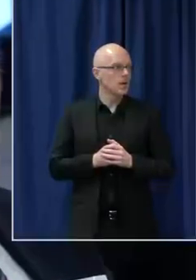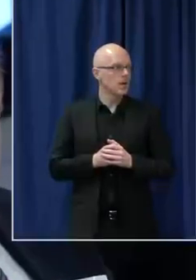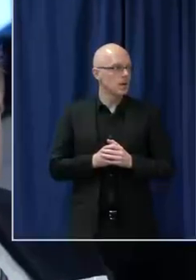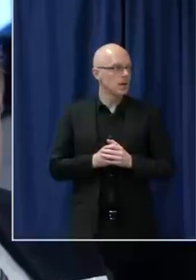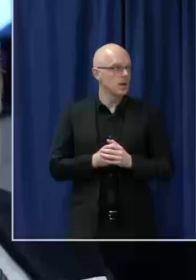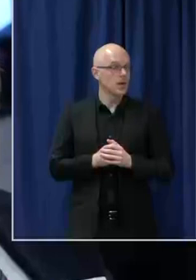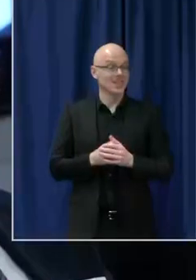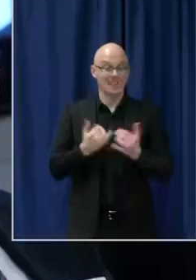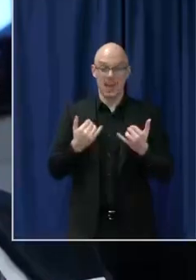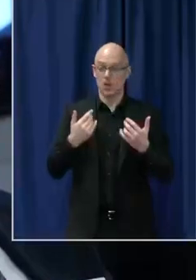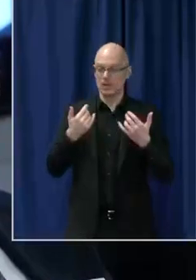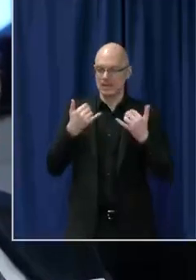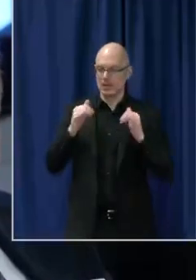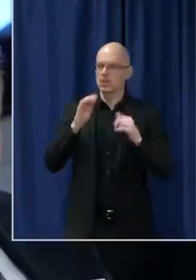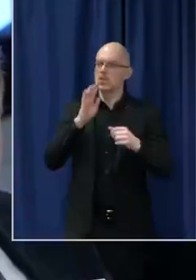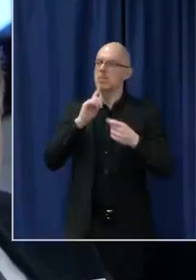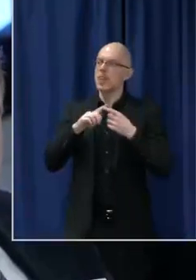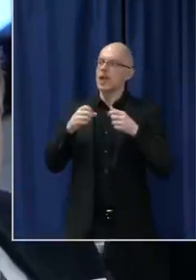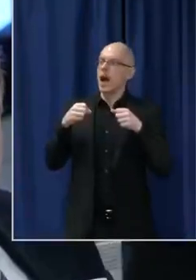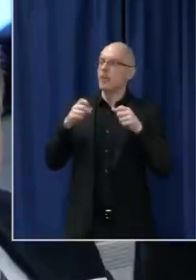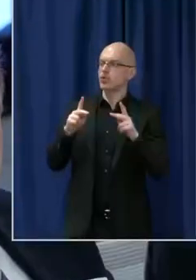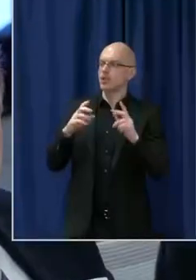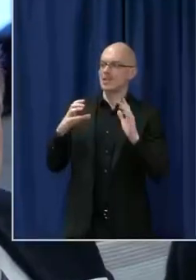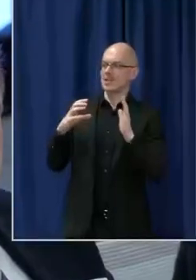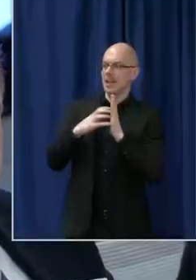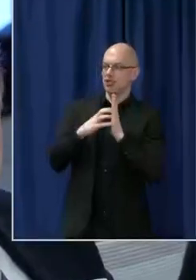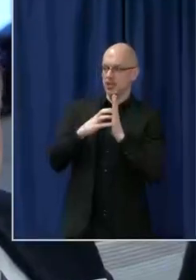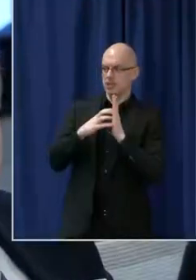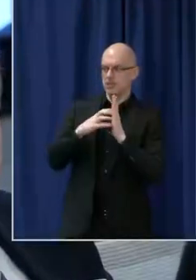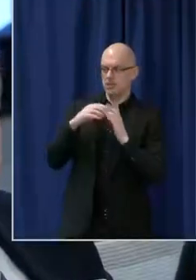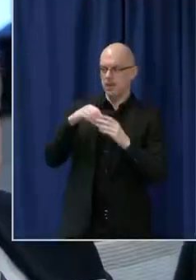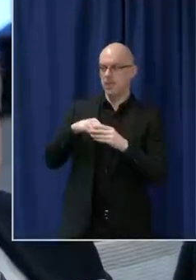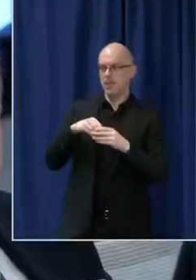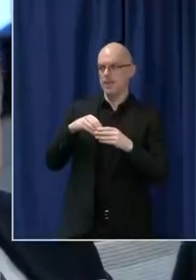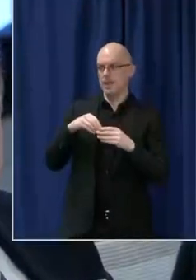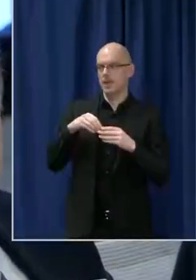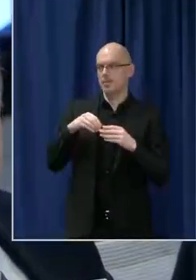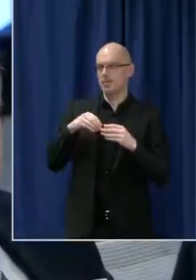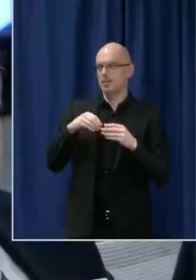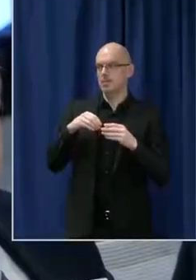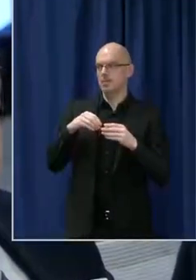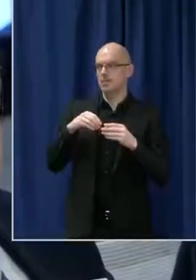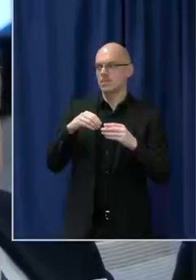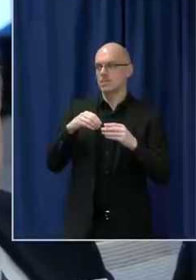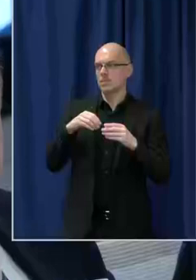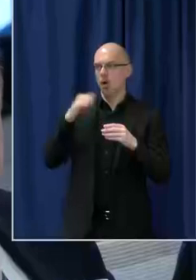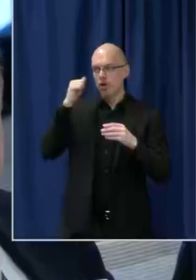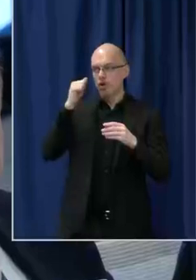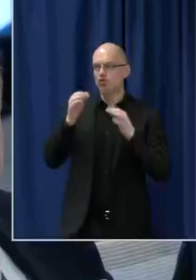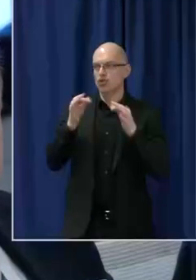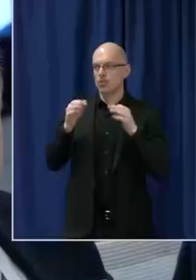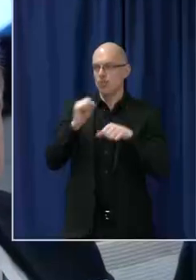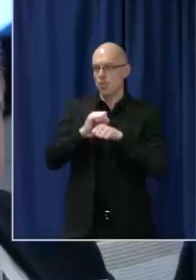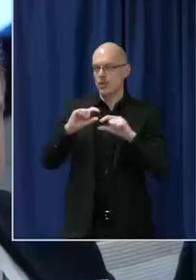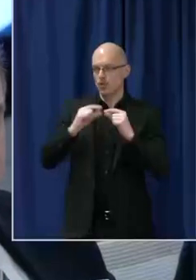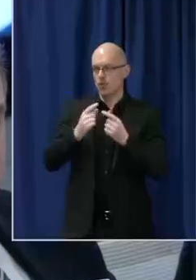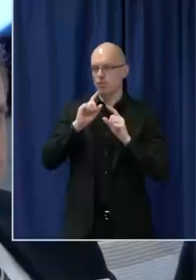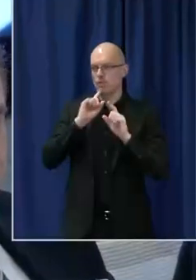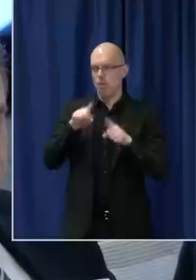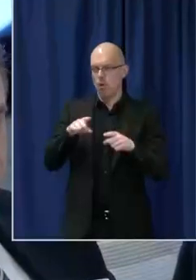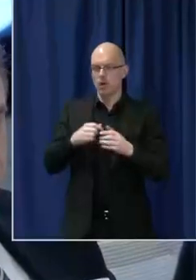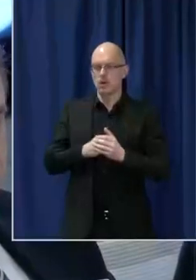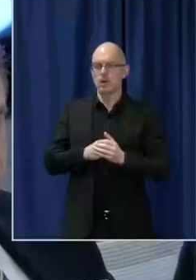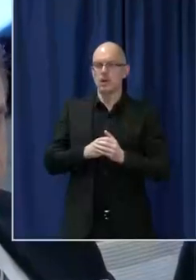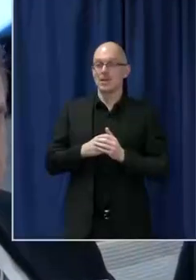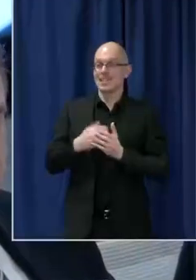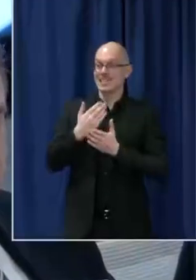opportunities section of the Audio Description Working Group report. And so section three